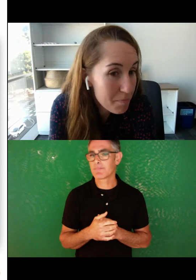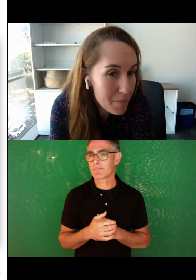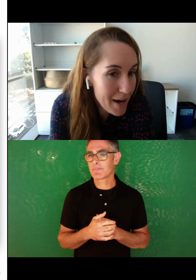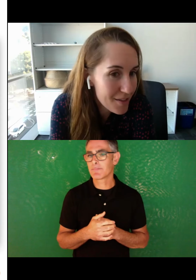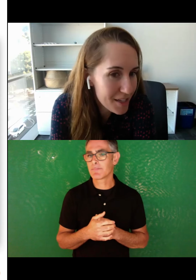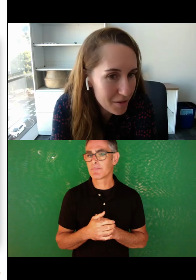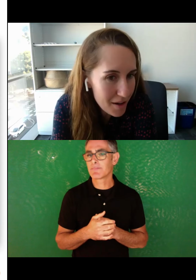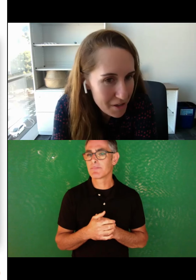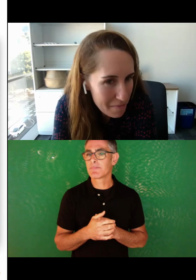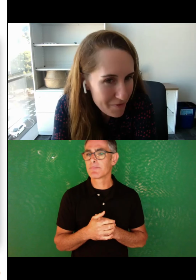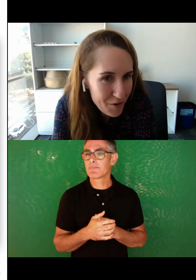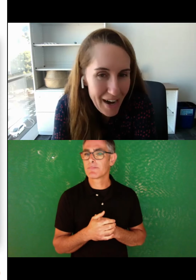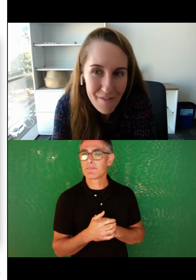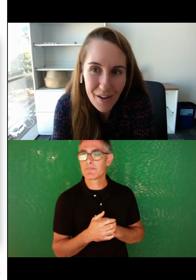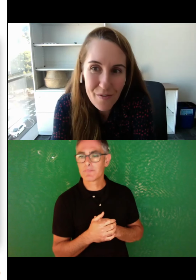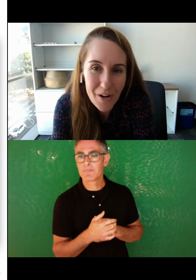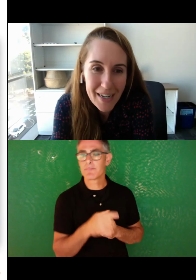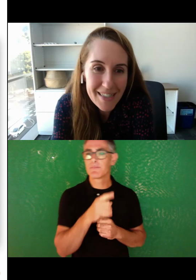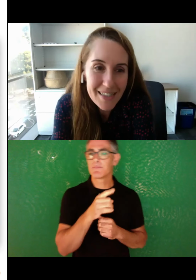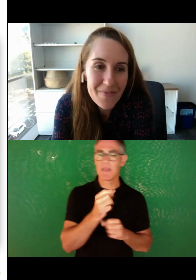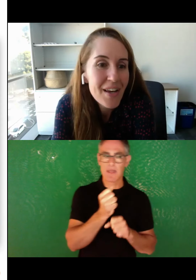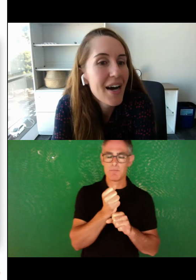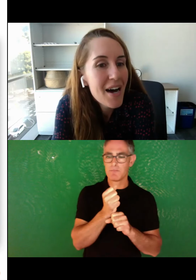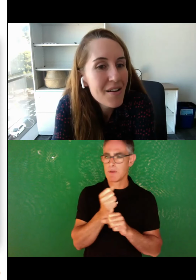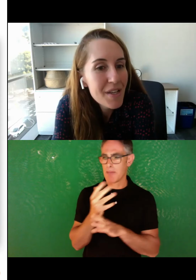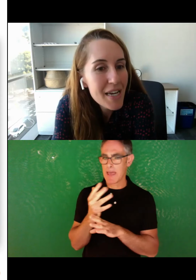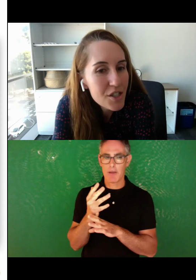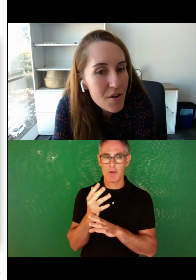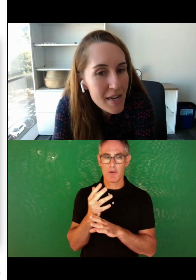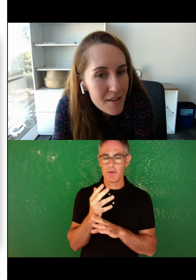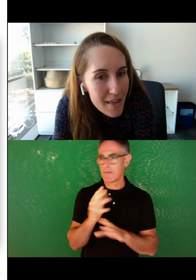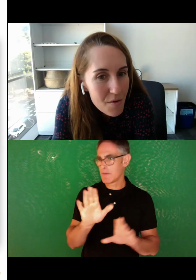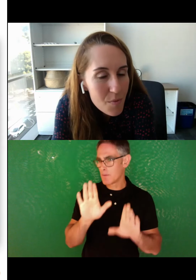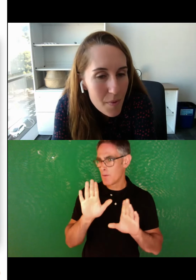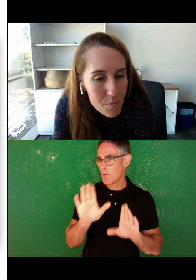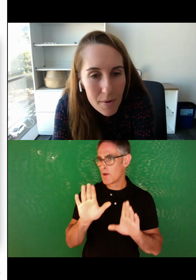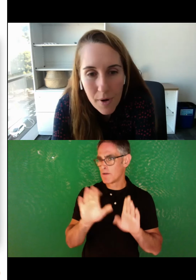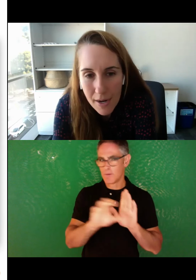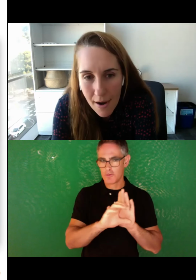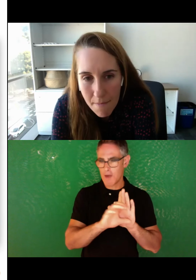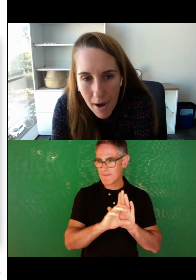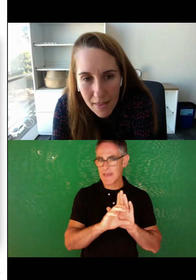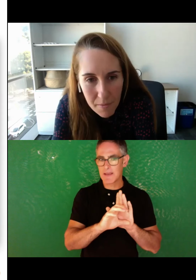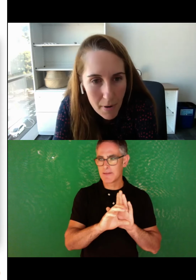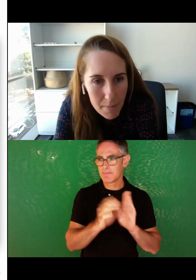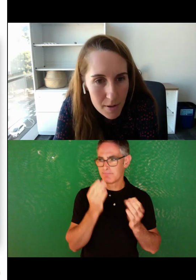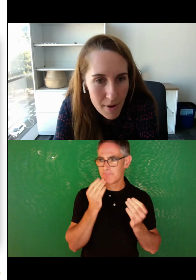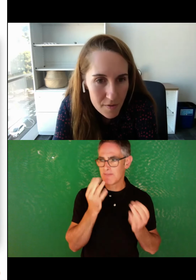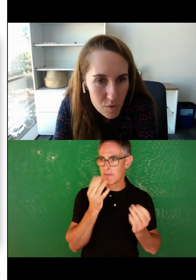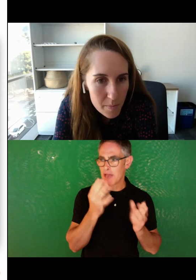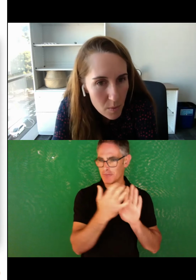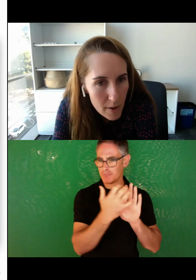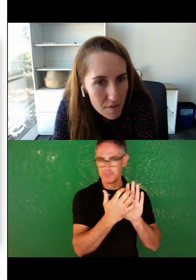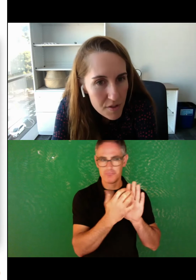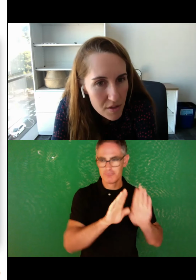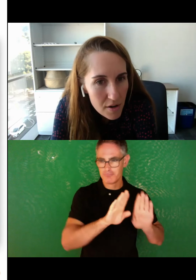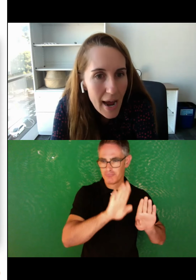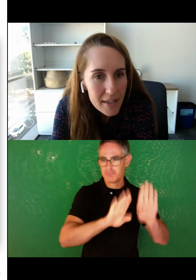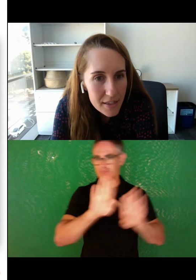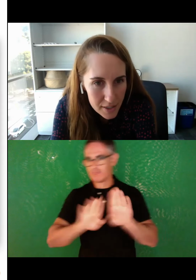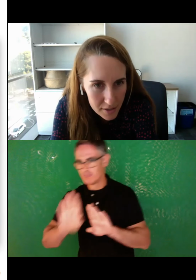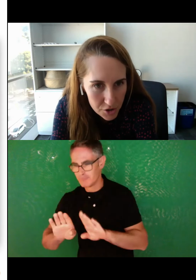they prepared this lovely infographic for us, showing that what I think probably many of you will be aware